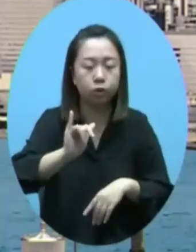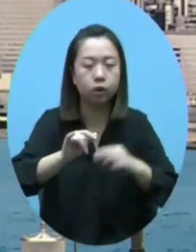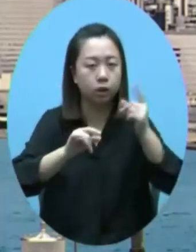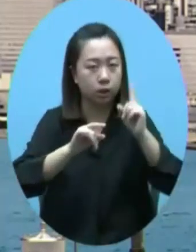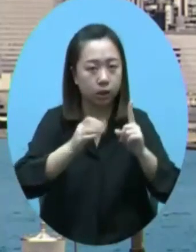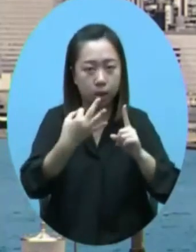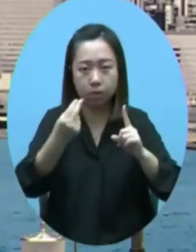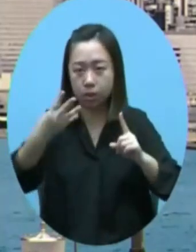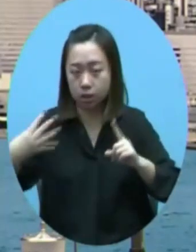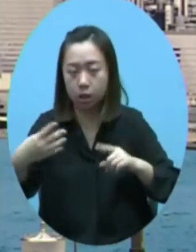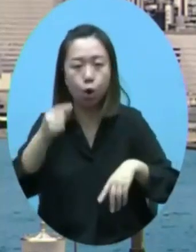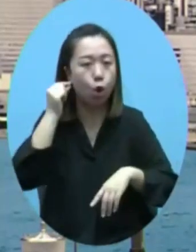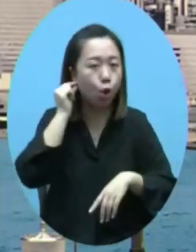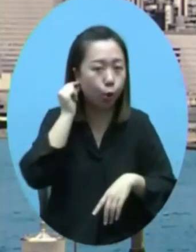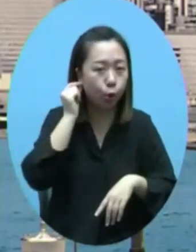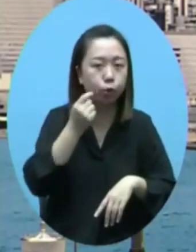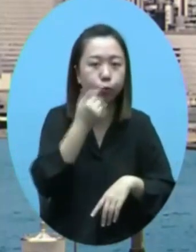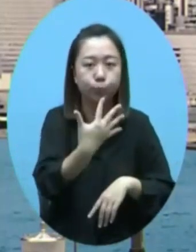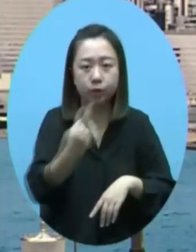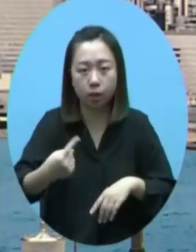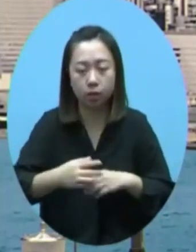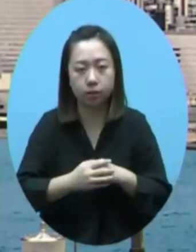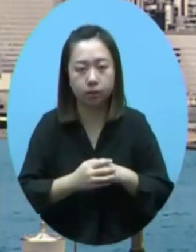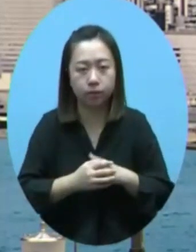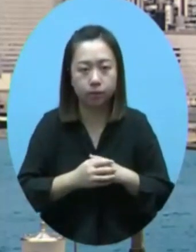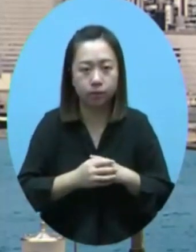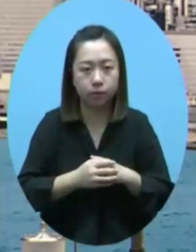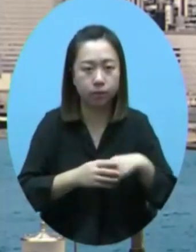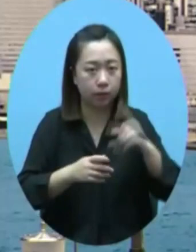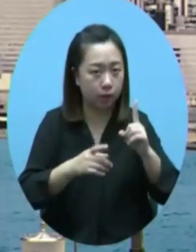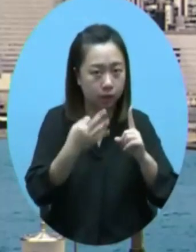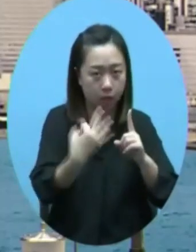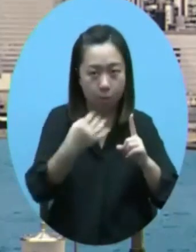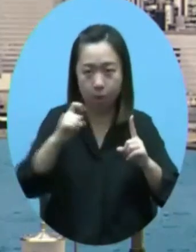(60-year-old boy), and 1374, 51-year-old female.